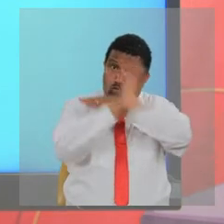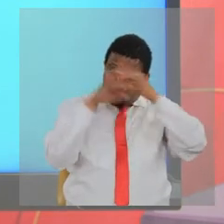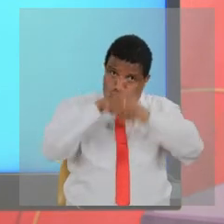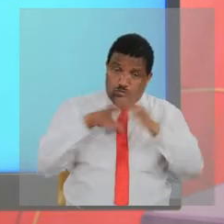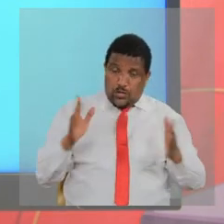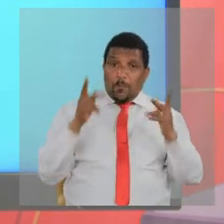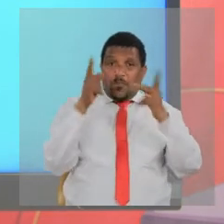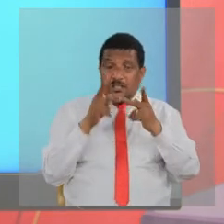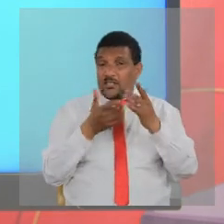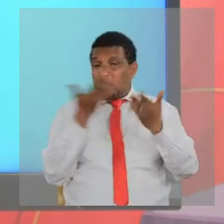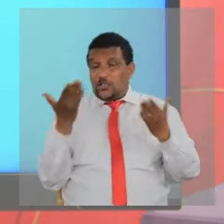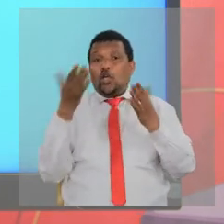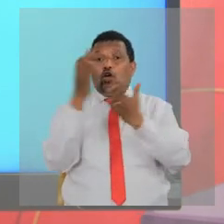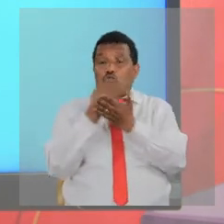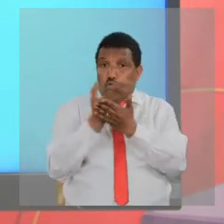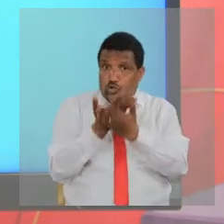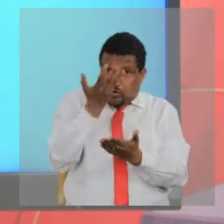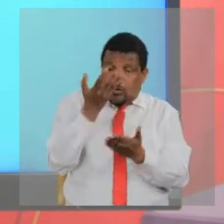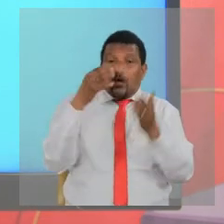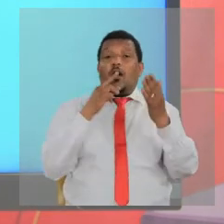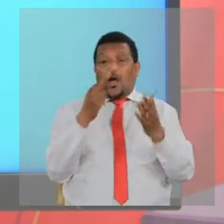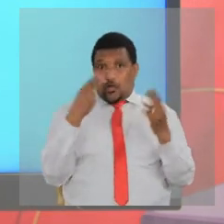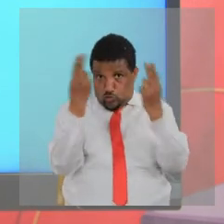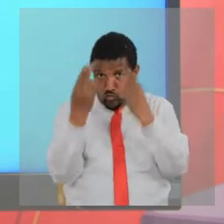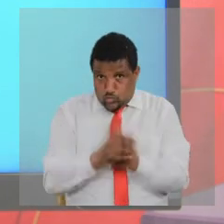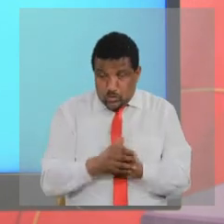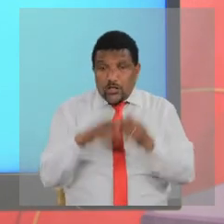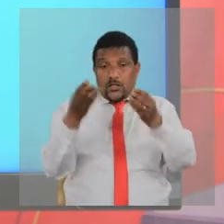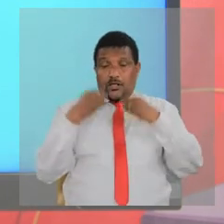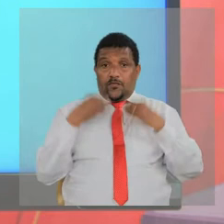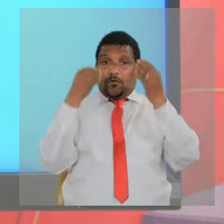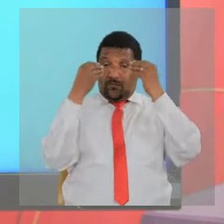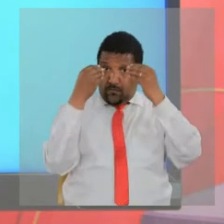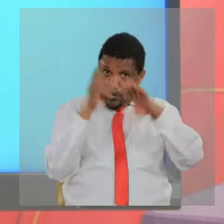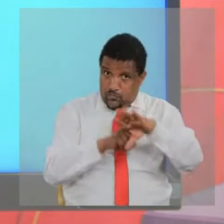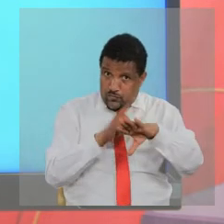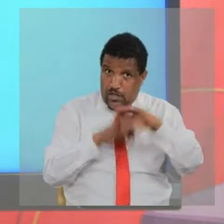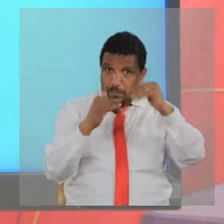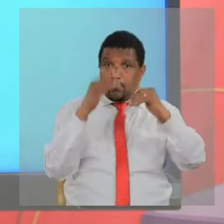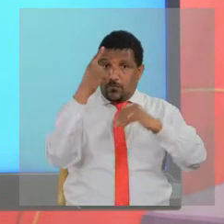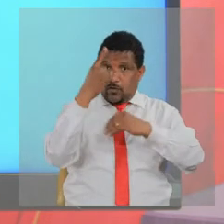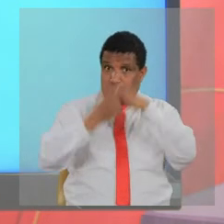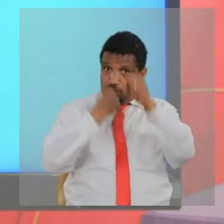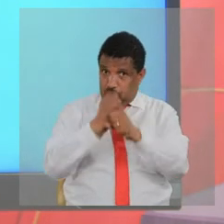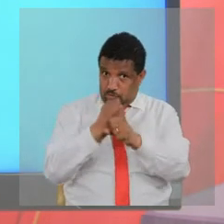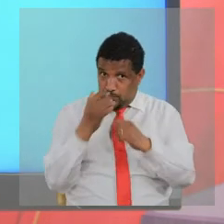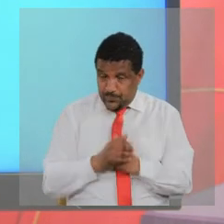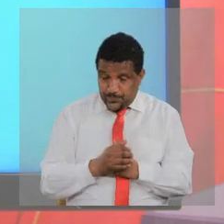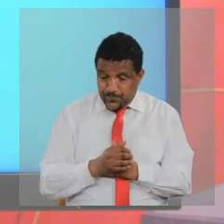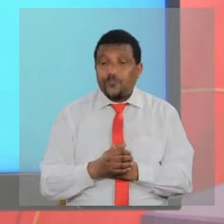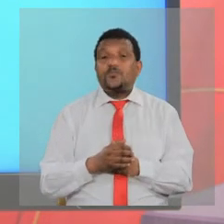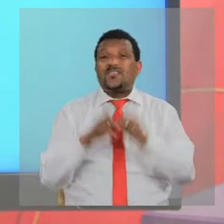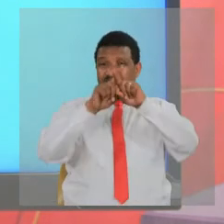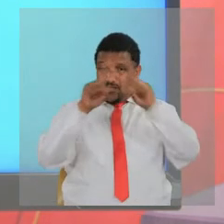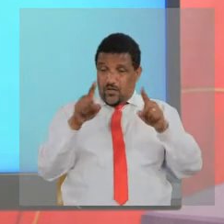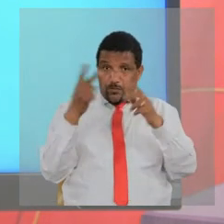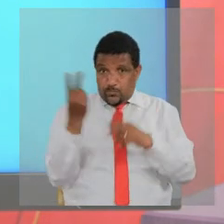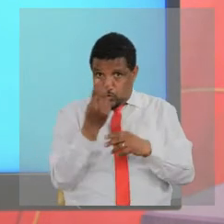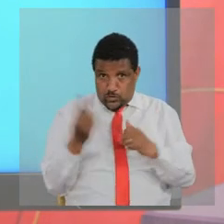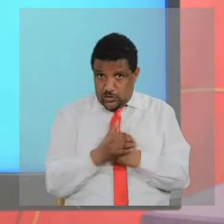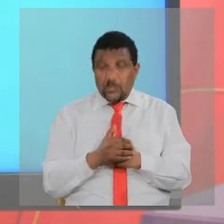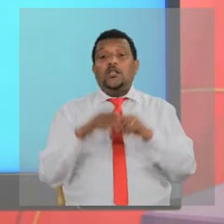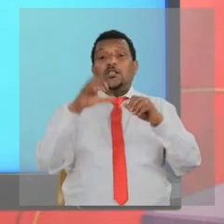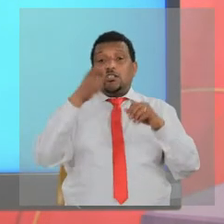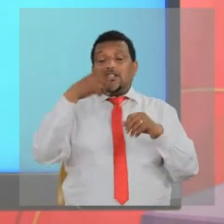of the places where these resources are used in a given period of time, usually a year. The difference between